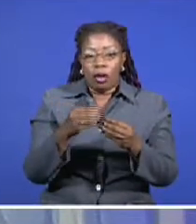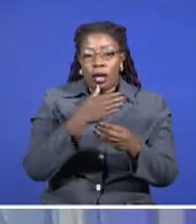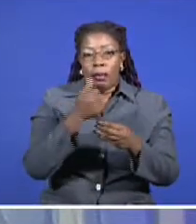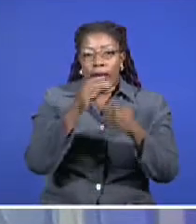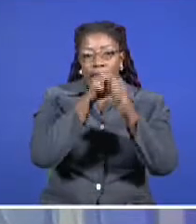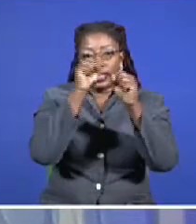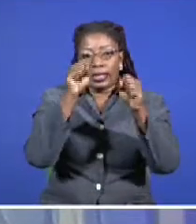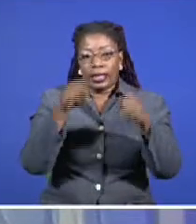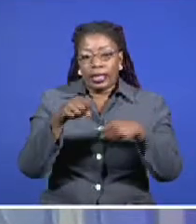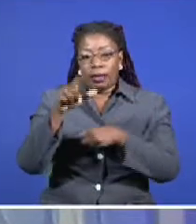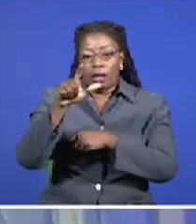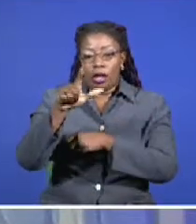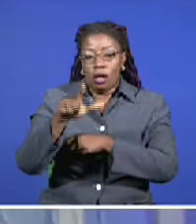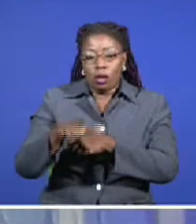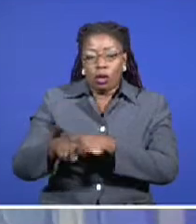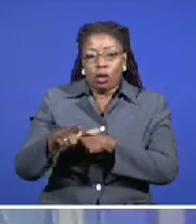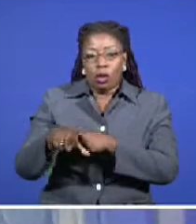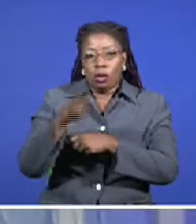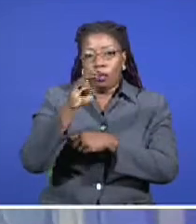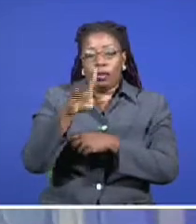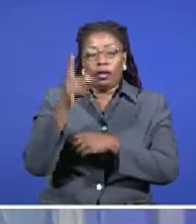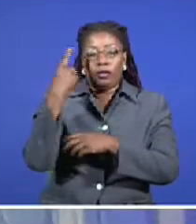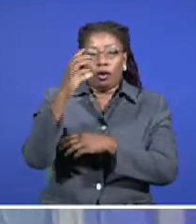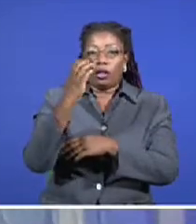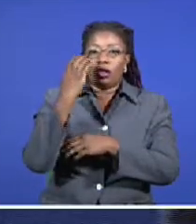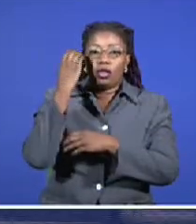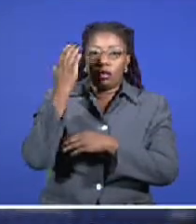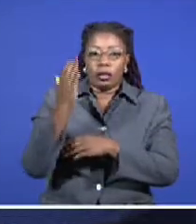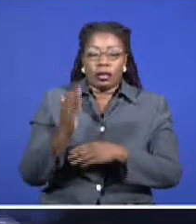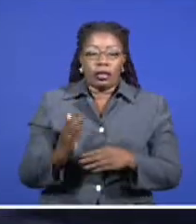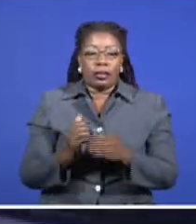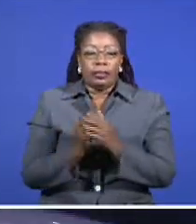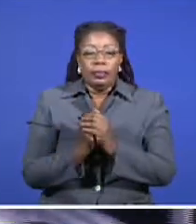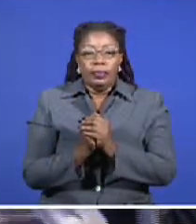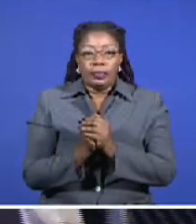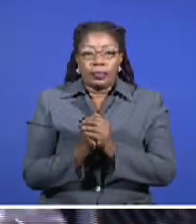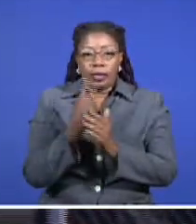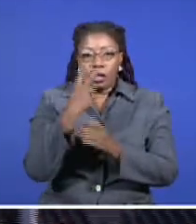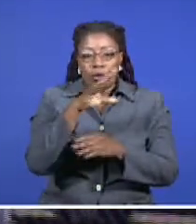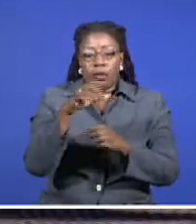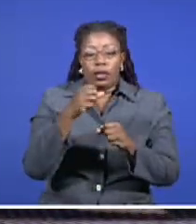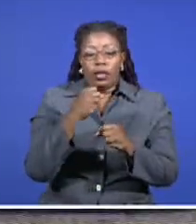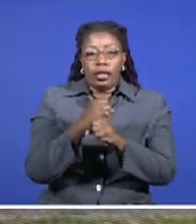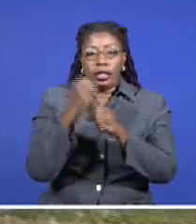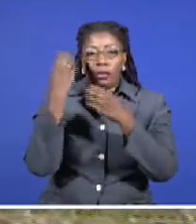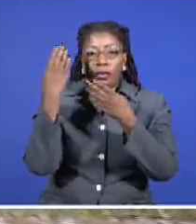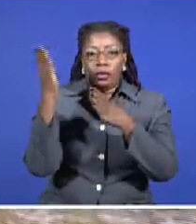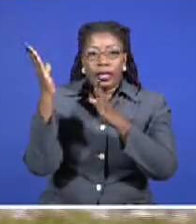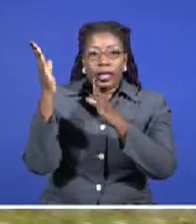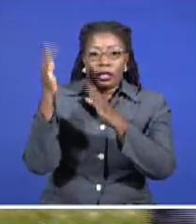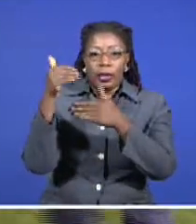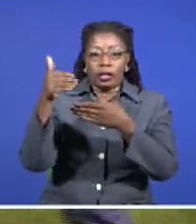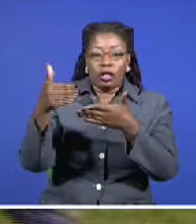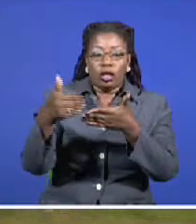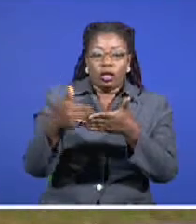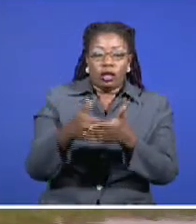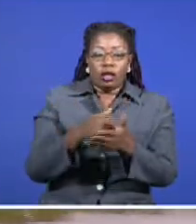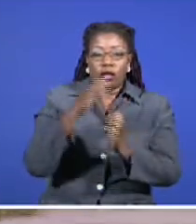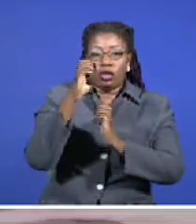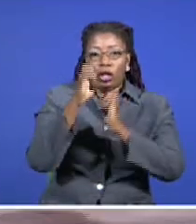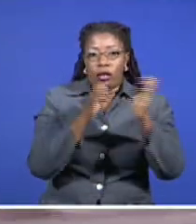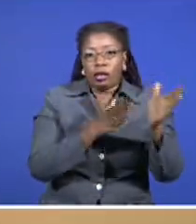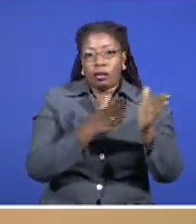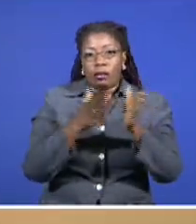bills for consumers. Here's DeAndre Williamson. Within 2 years, Bahamians can expect a new power generation plant